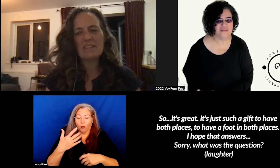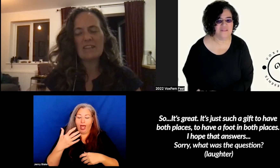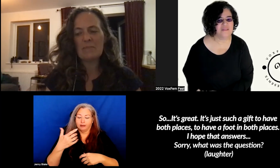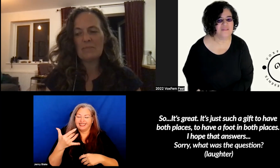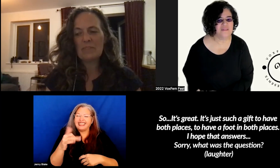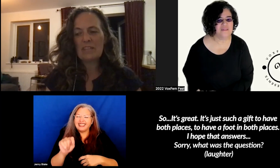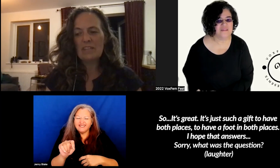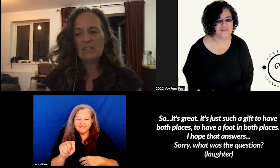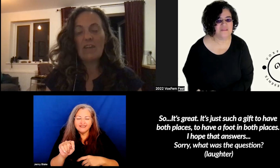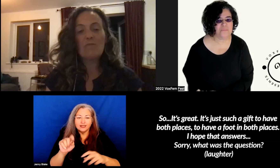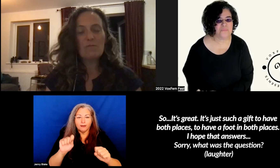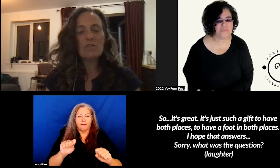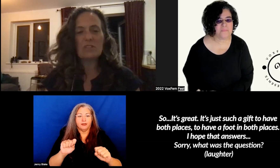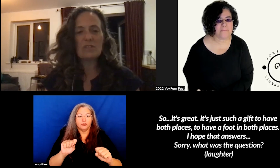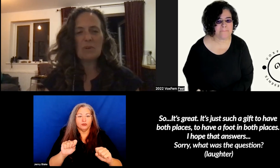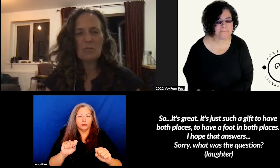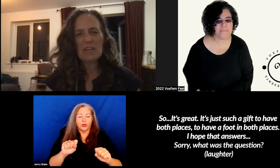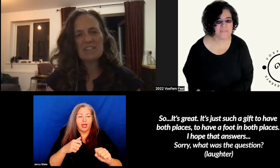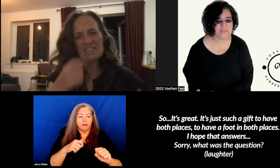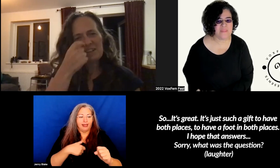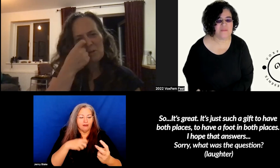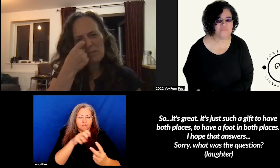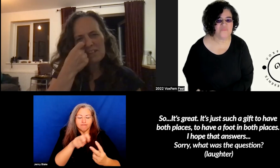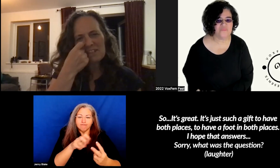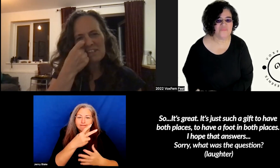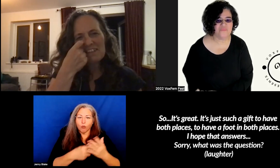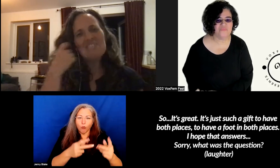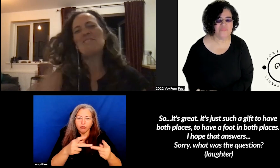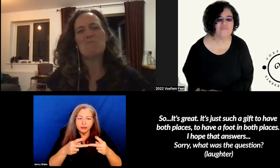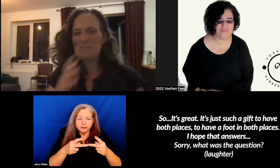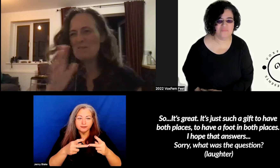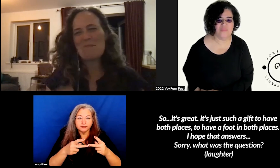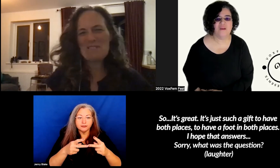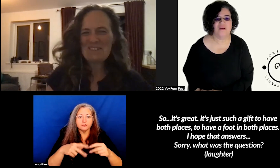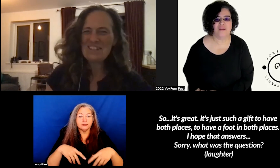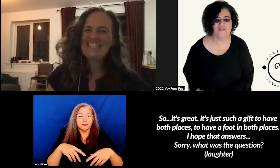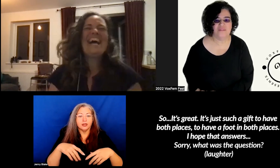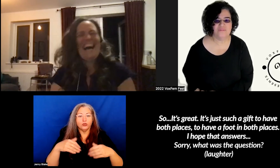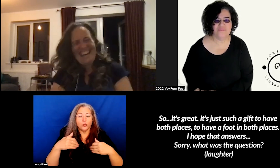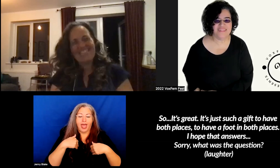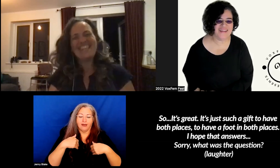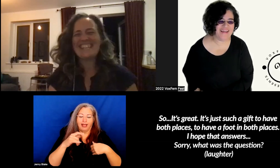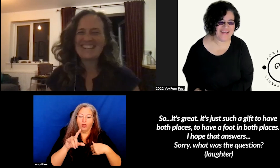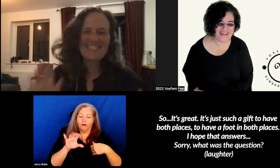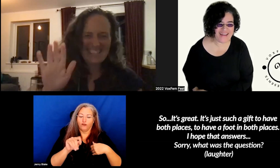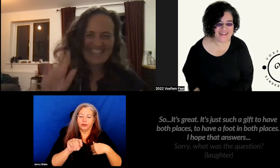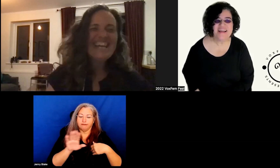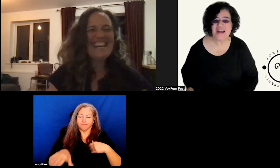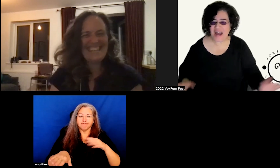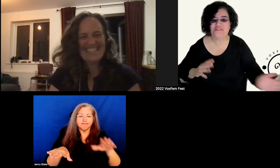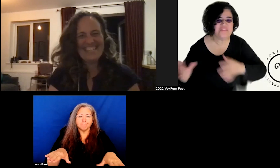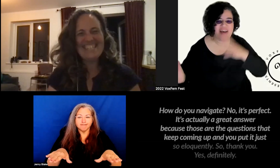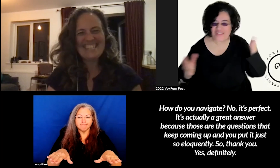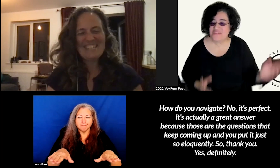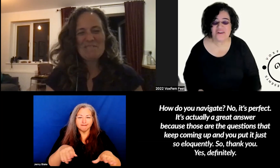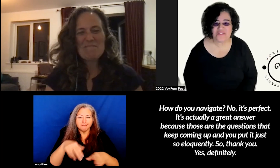places, to have a foot in both places. I hope that answers. Sorry, what was the question? I'm kidding.